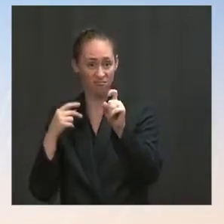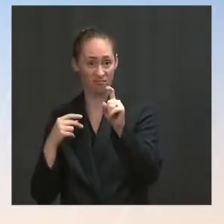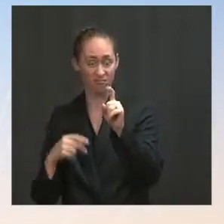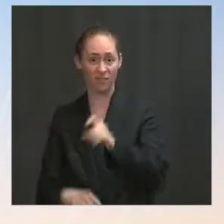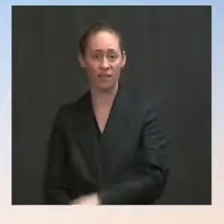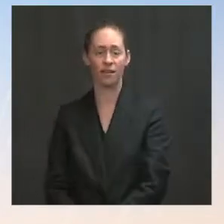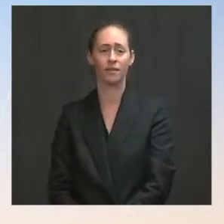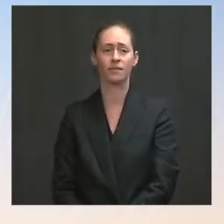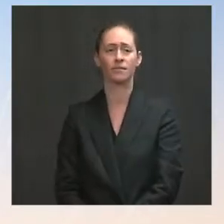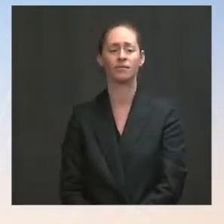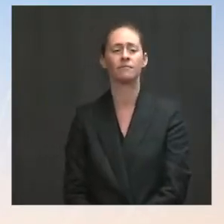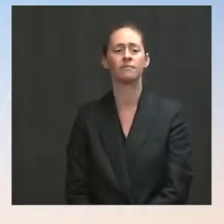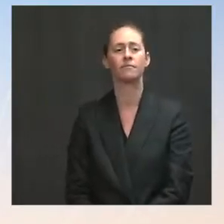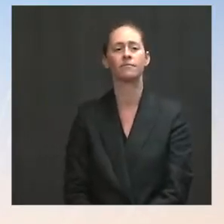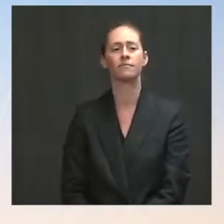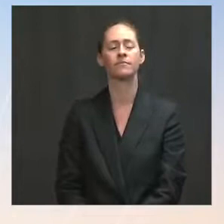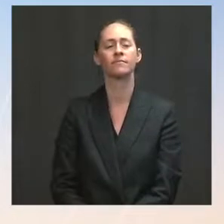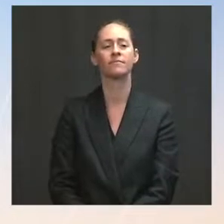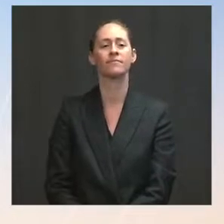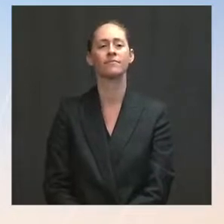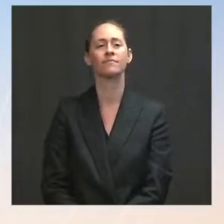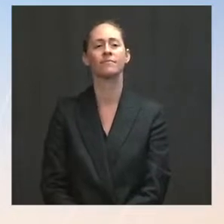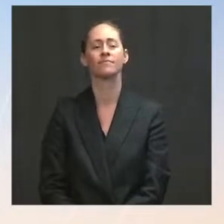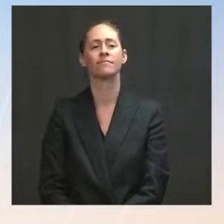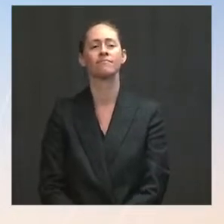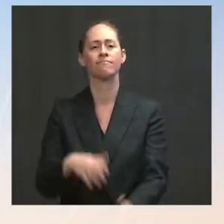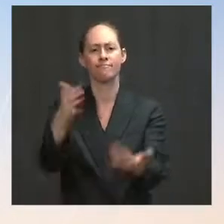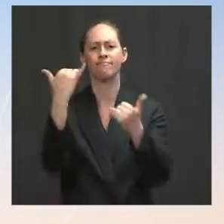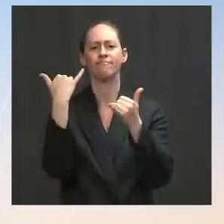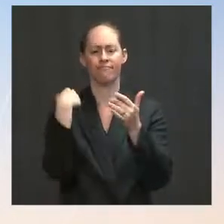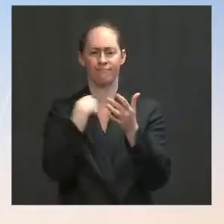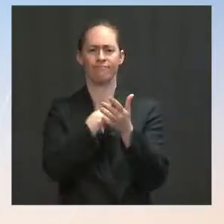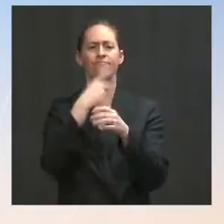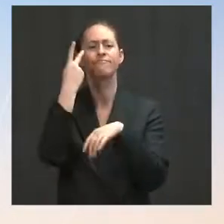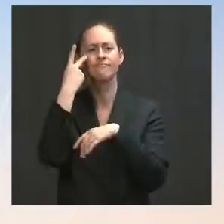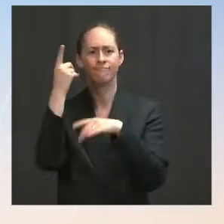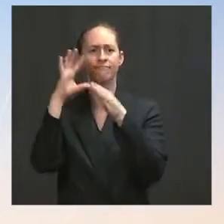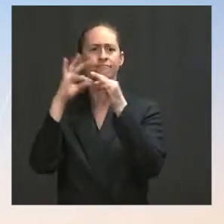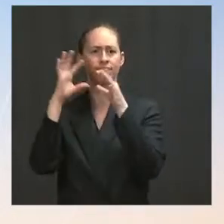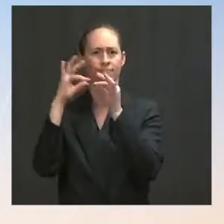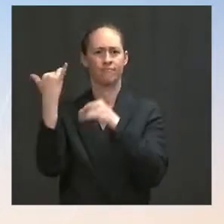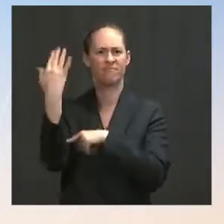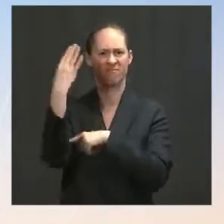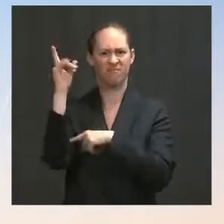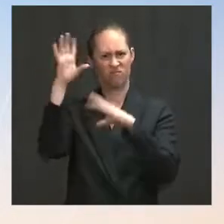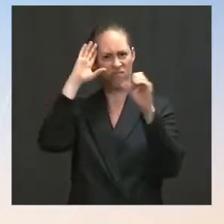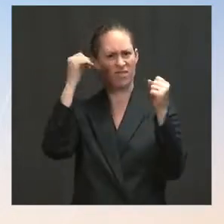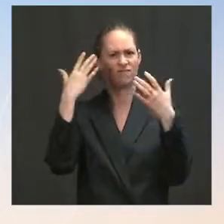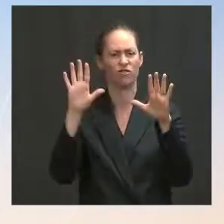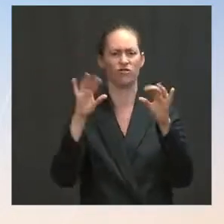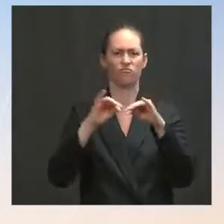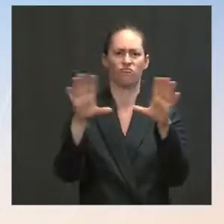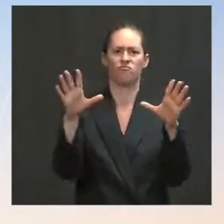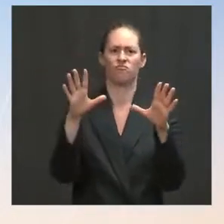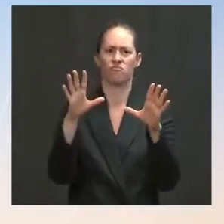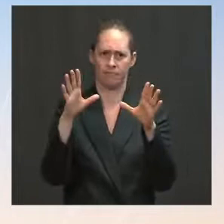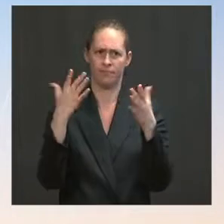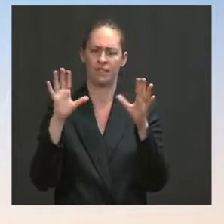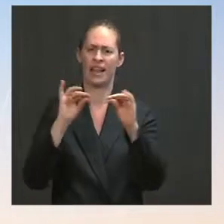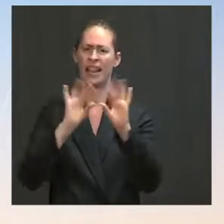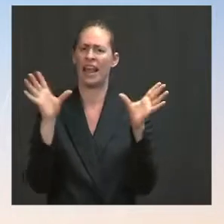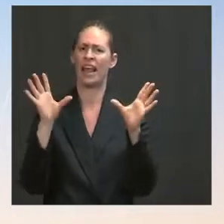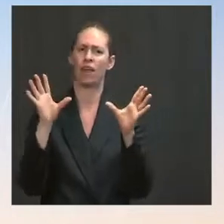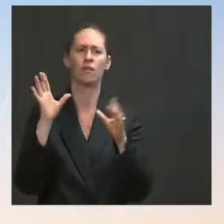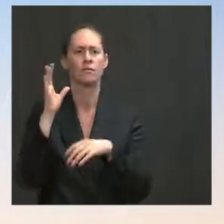saw the statement the president, we put out in the president's name this morning, in his voice, of course, conveying his support